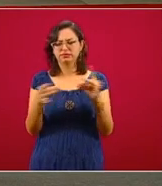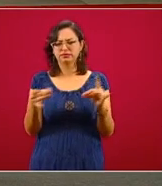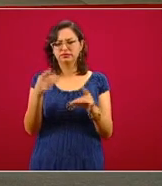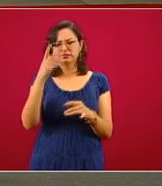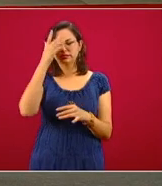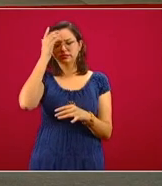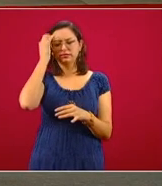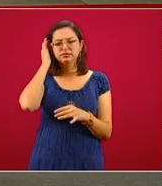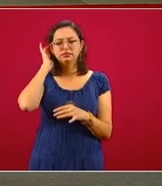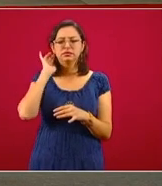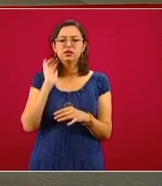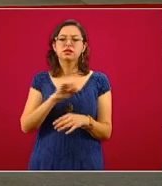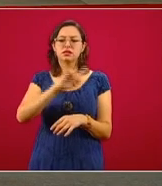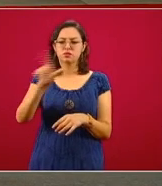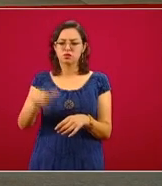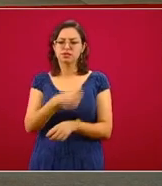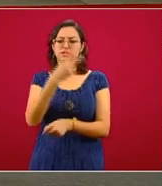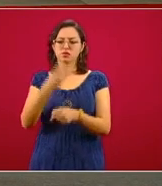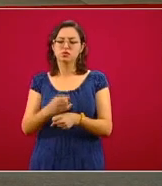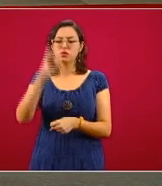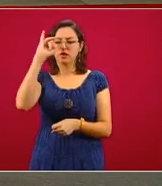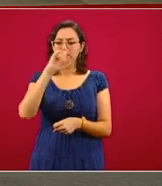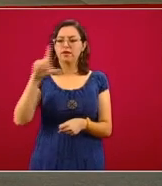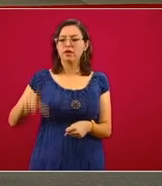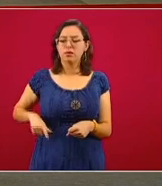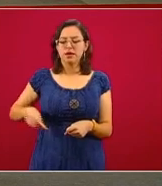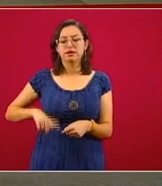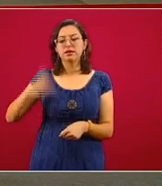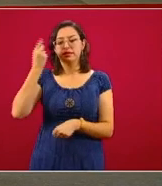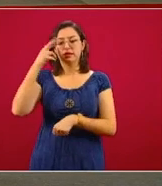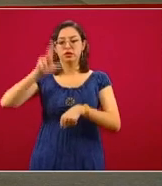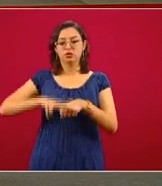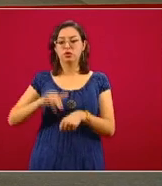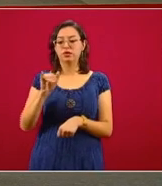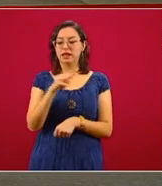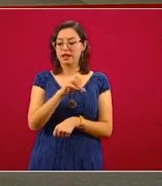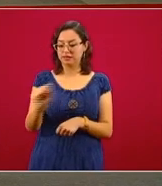following of these measures had a great impact and